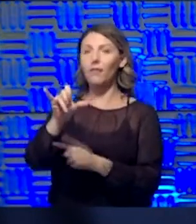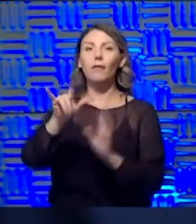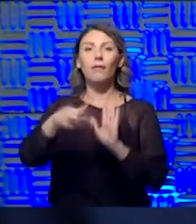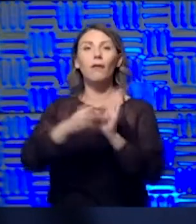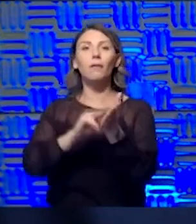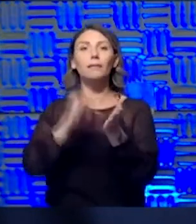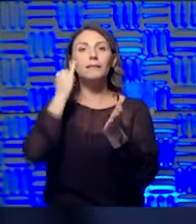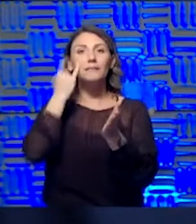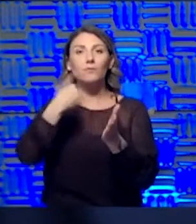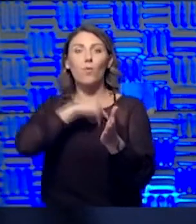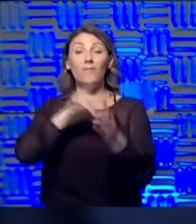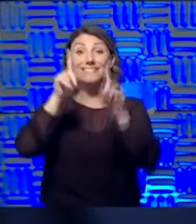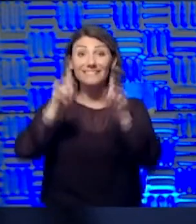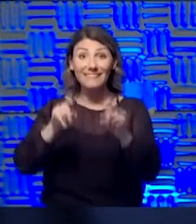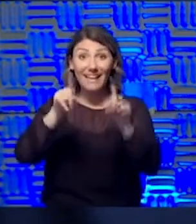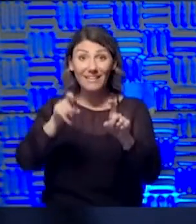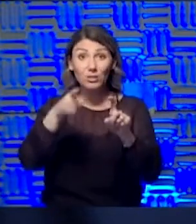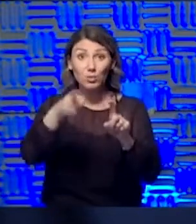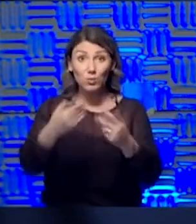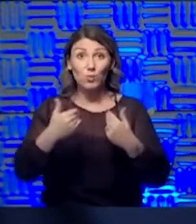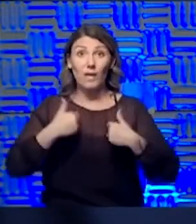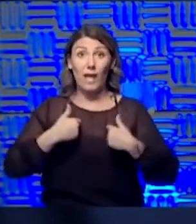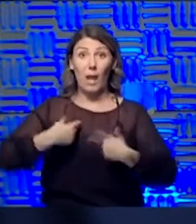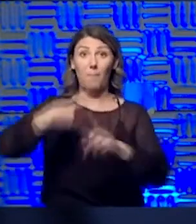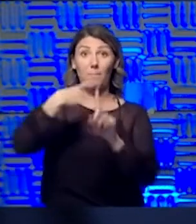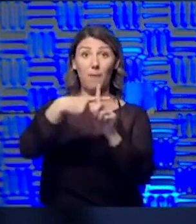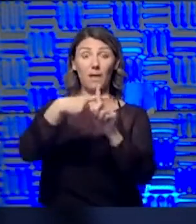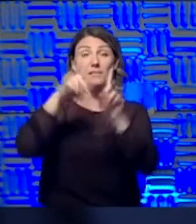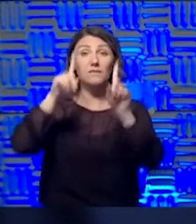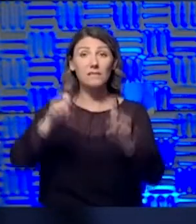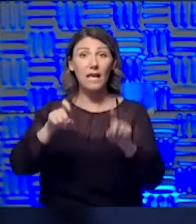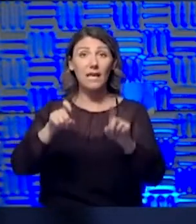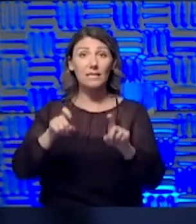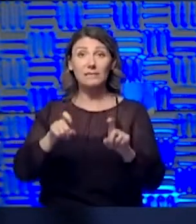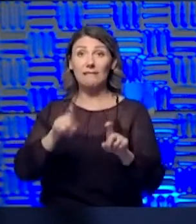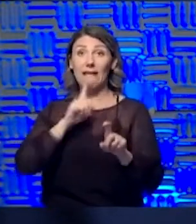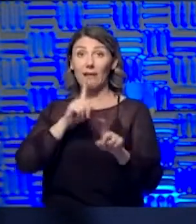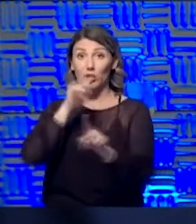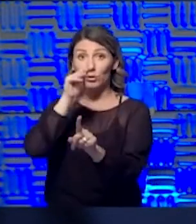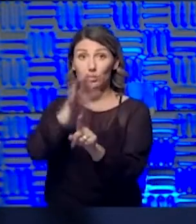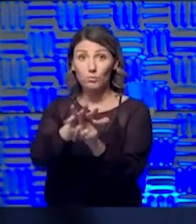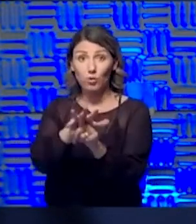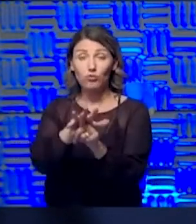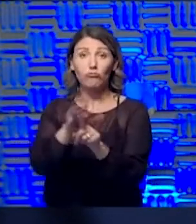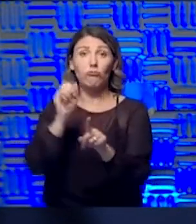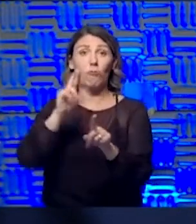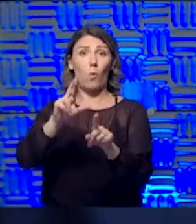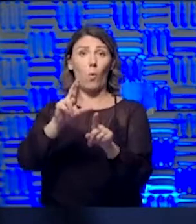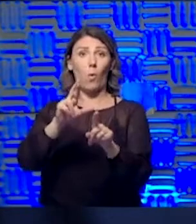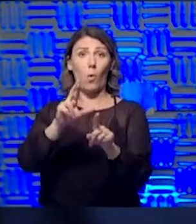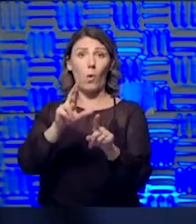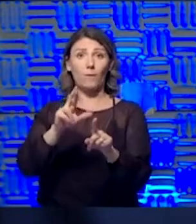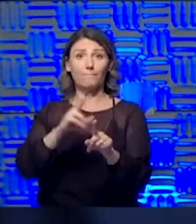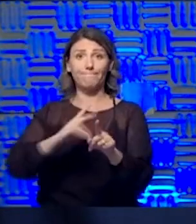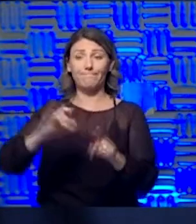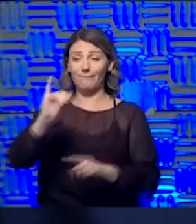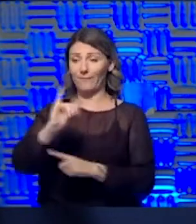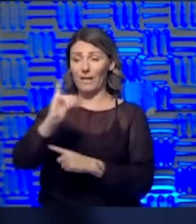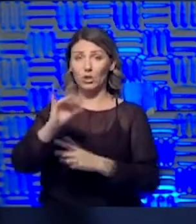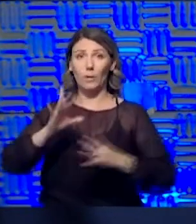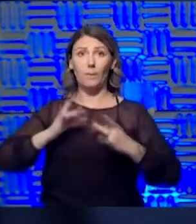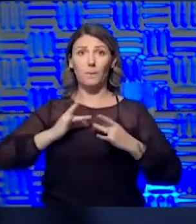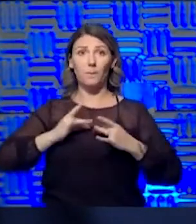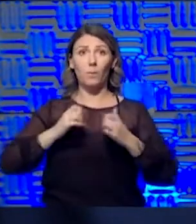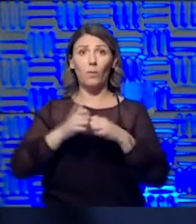test you and it looks like you've had a positive test, that you've actually had exposure or infection with COVID-19 and not some other